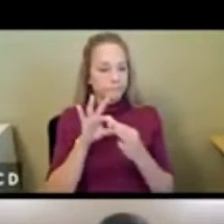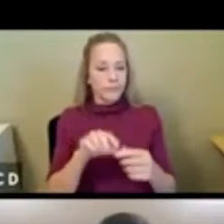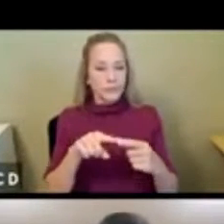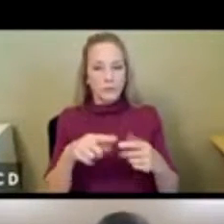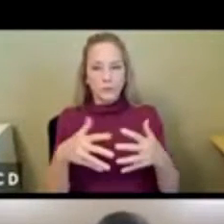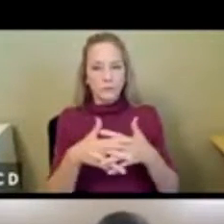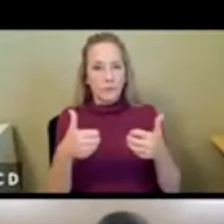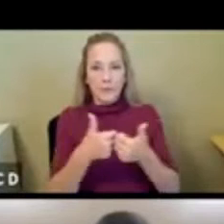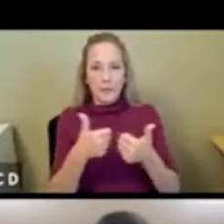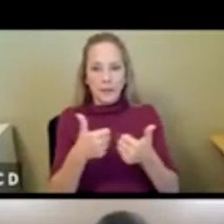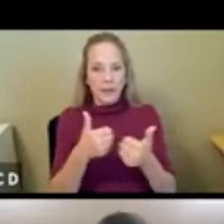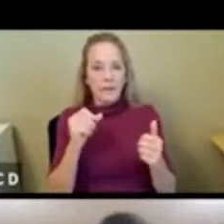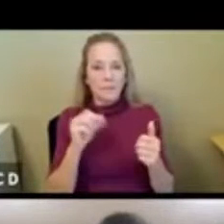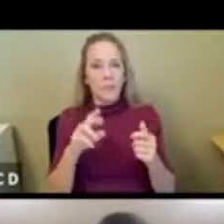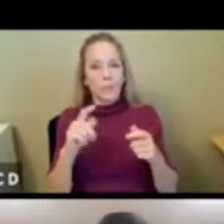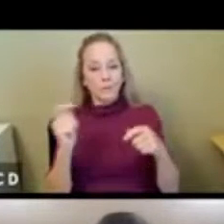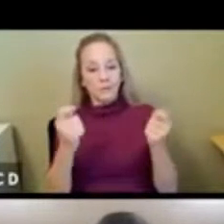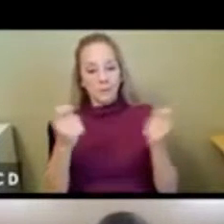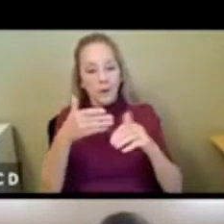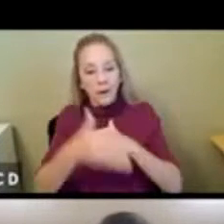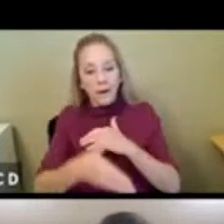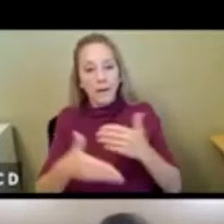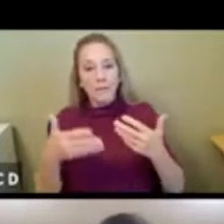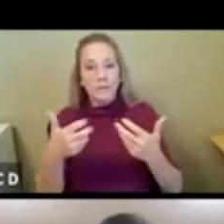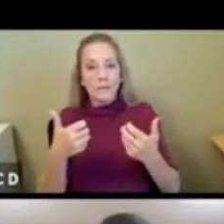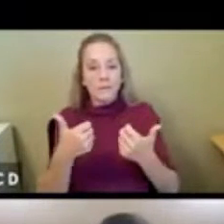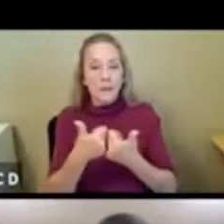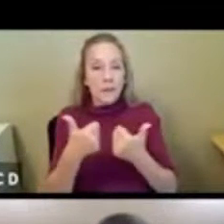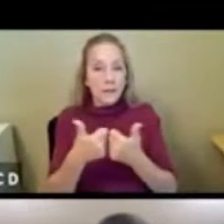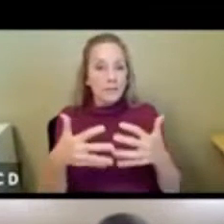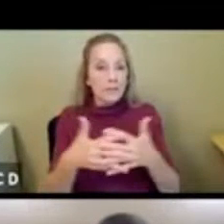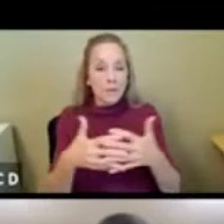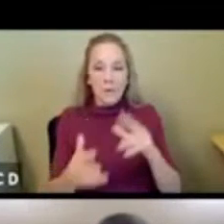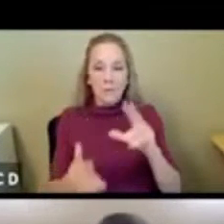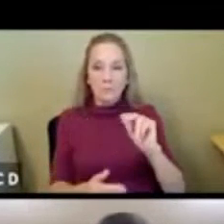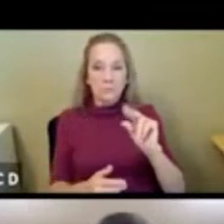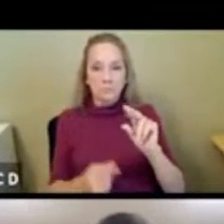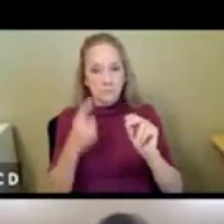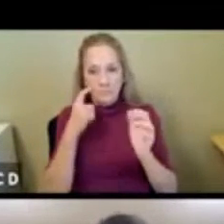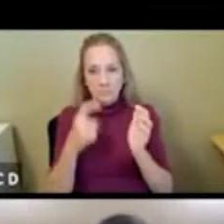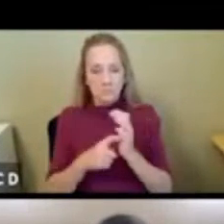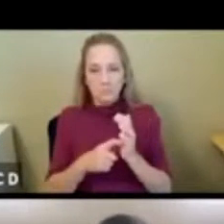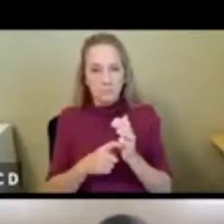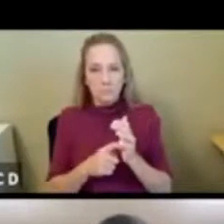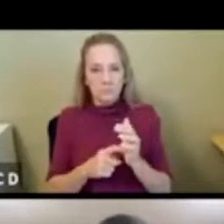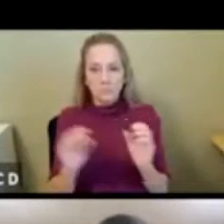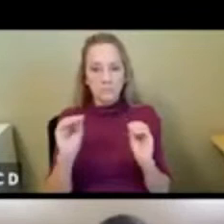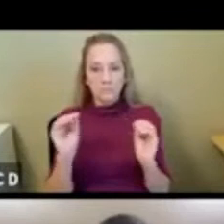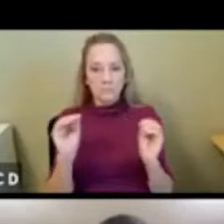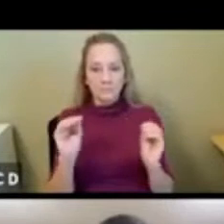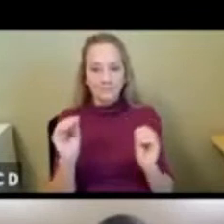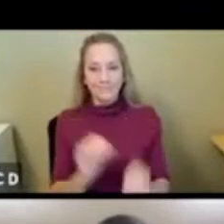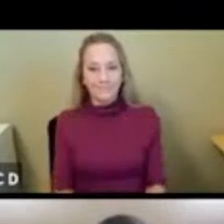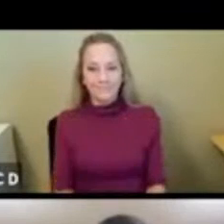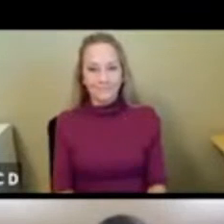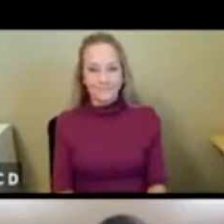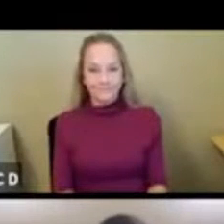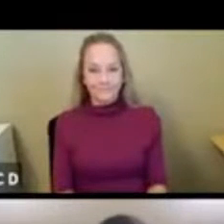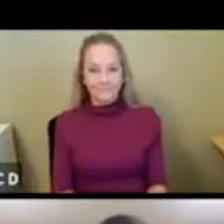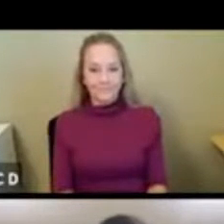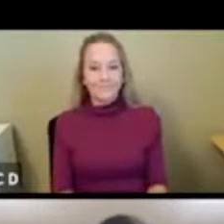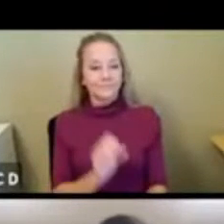other celebrations related to ball games. I mean, that's the okay. Thanks. Data we have.